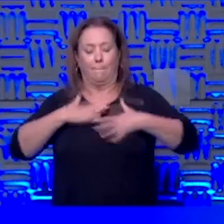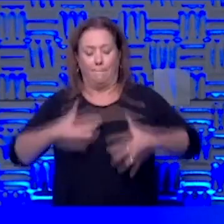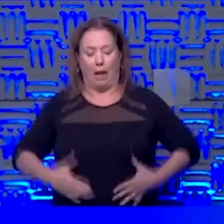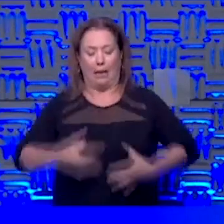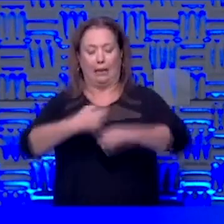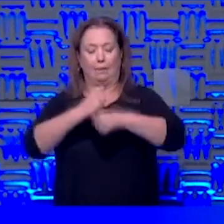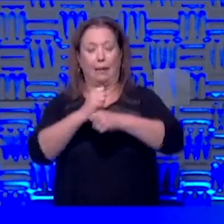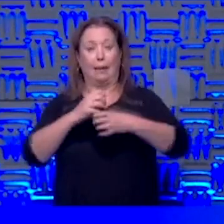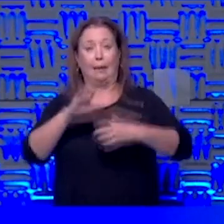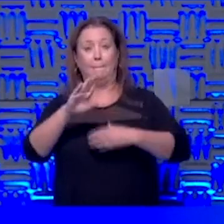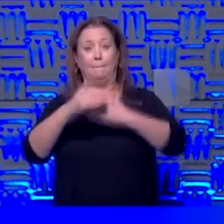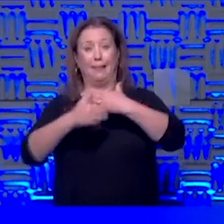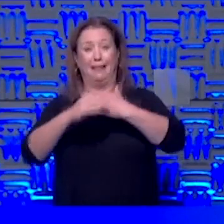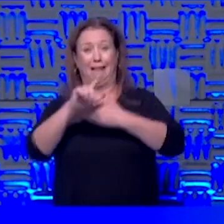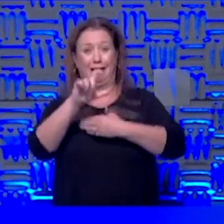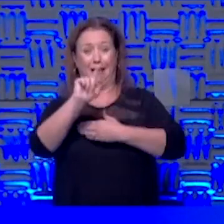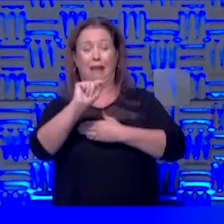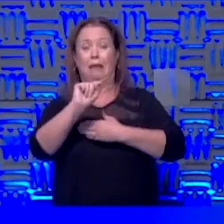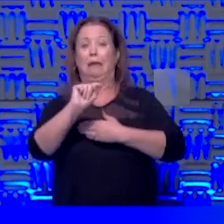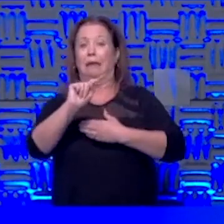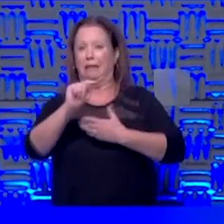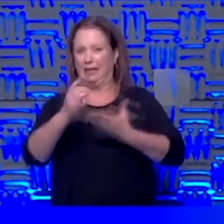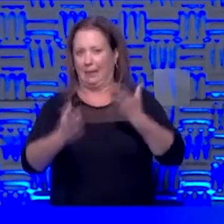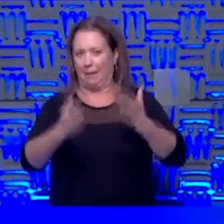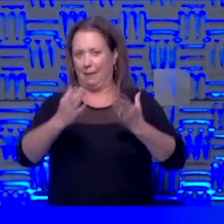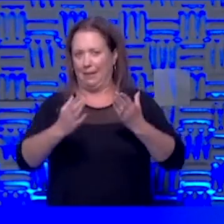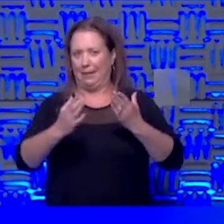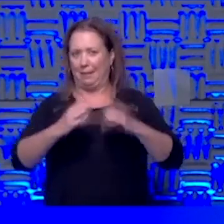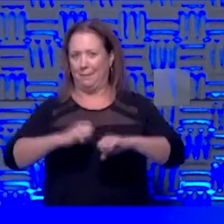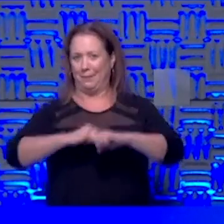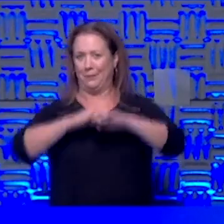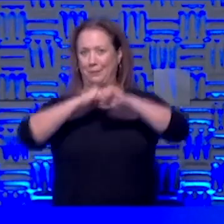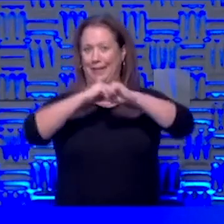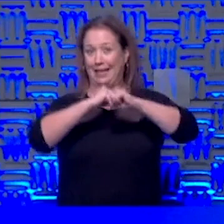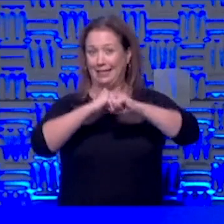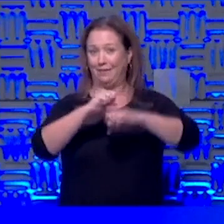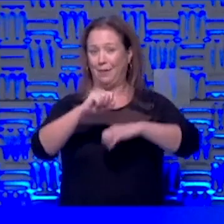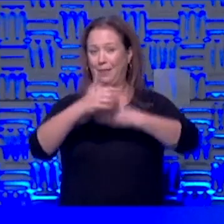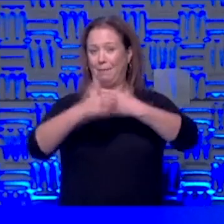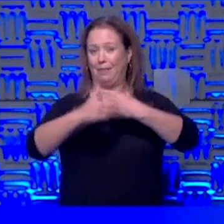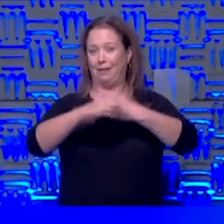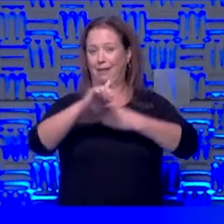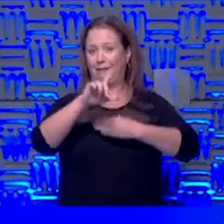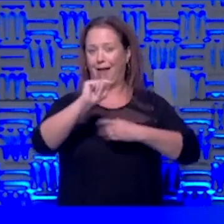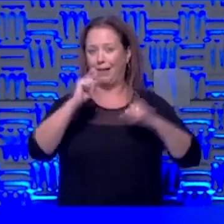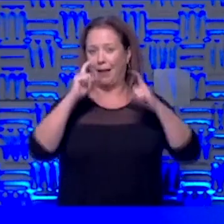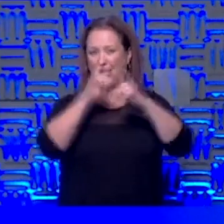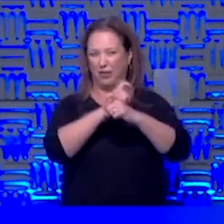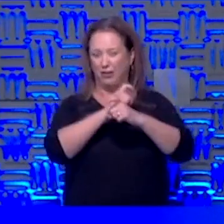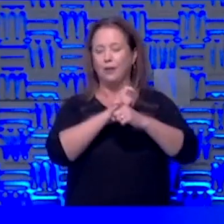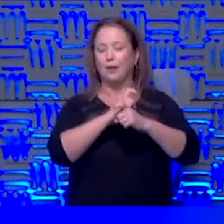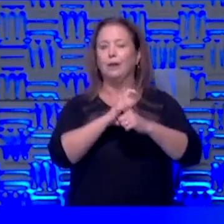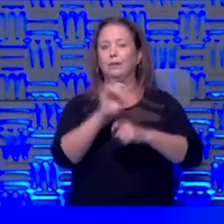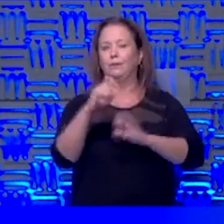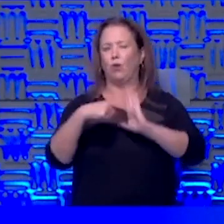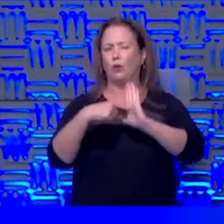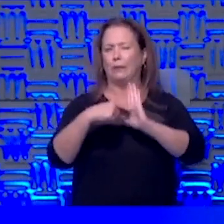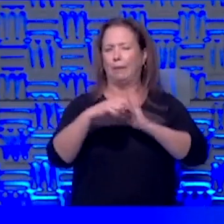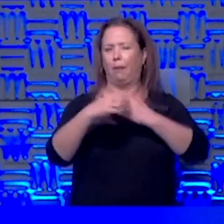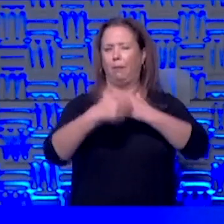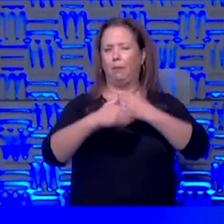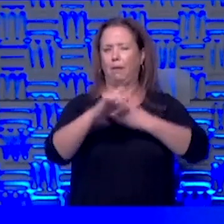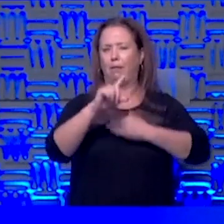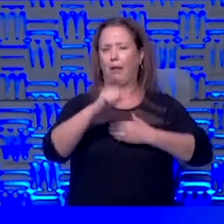this virus, they may be actually protected from some of those blood clotting complications, such as blood clots in your lungs and in